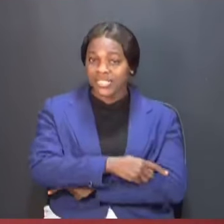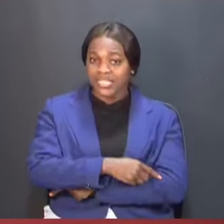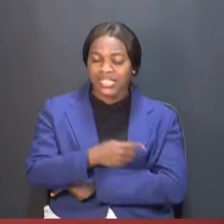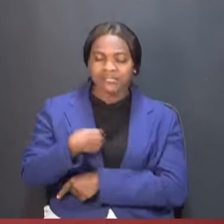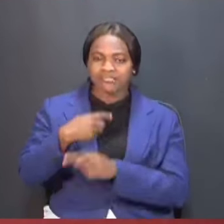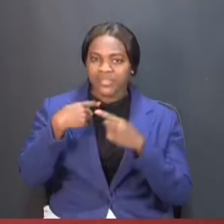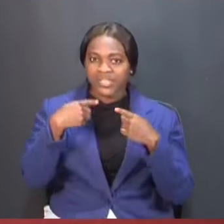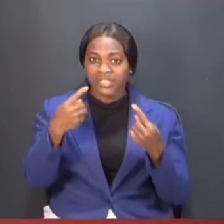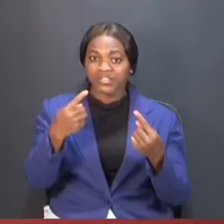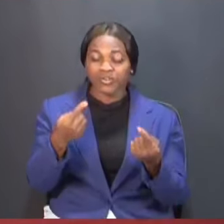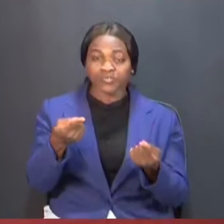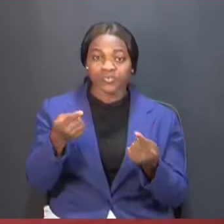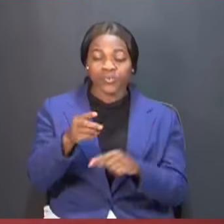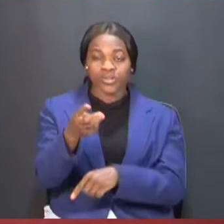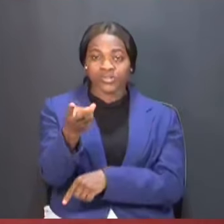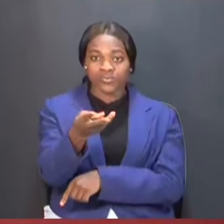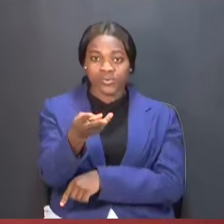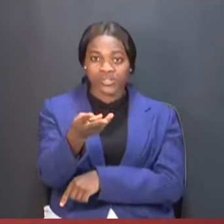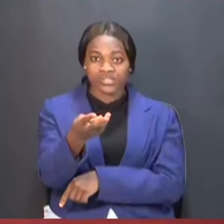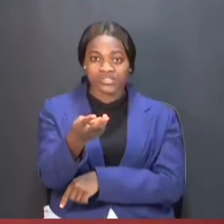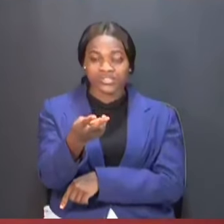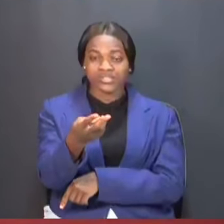Wednesday, 12 November 2025.